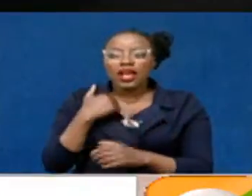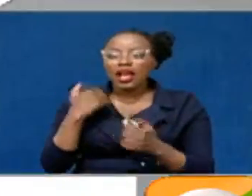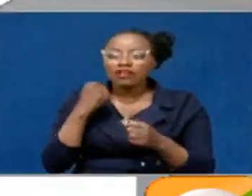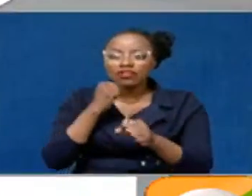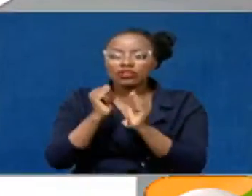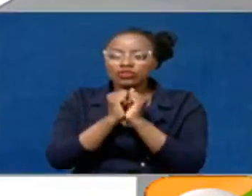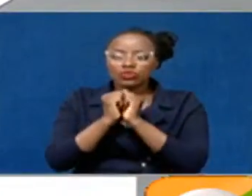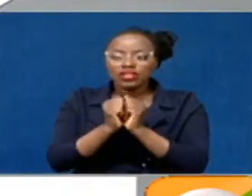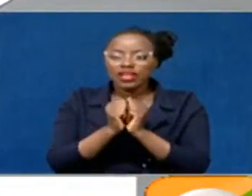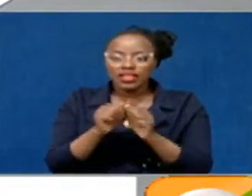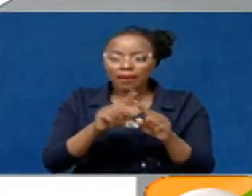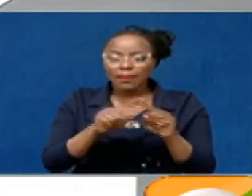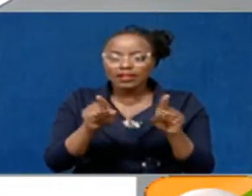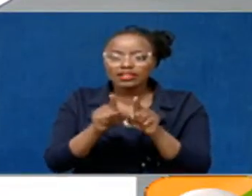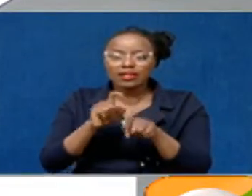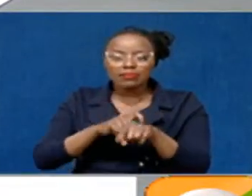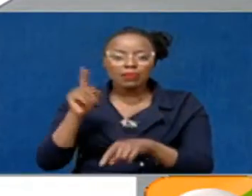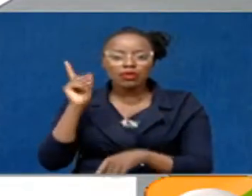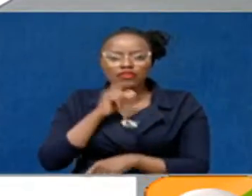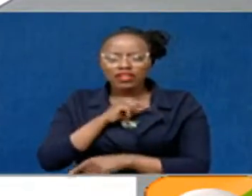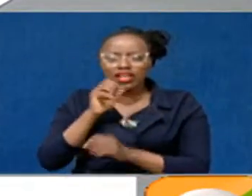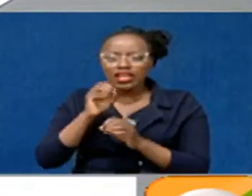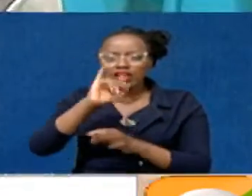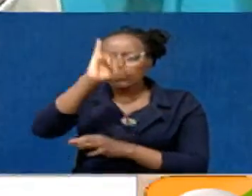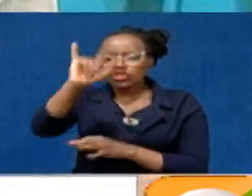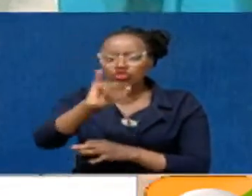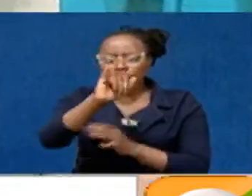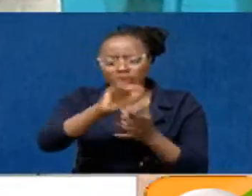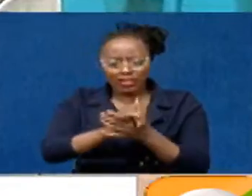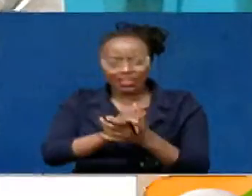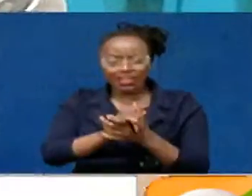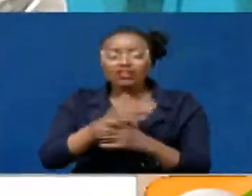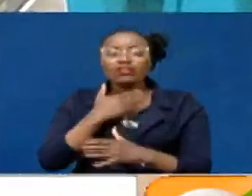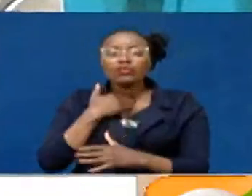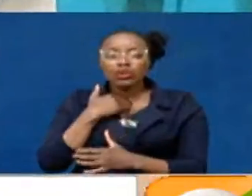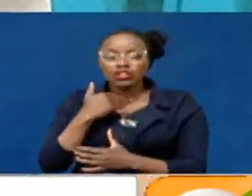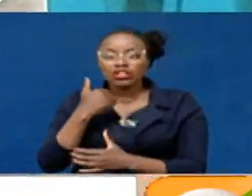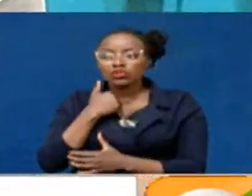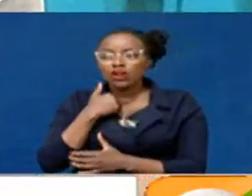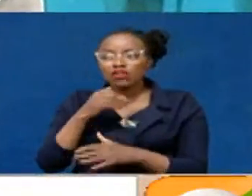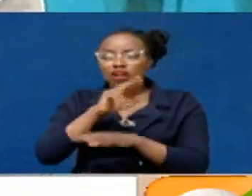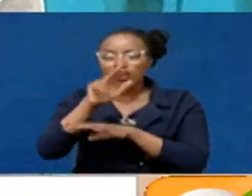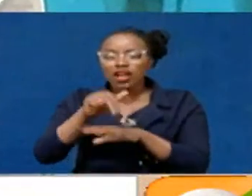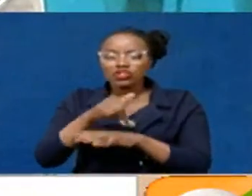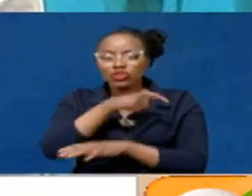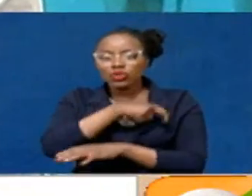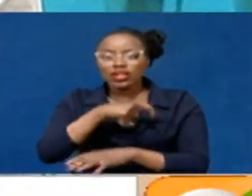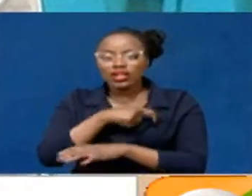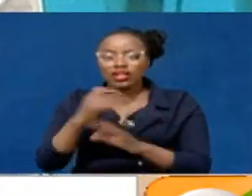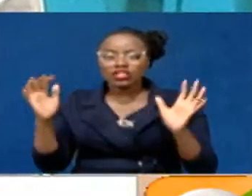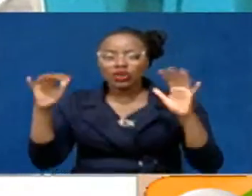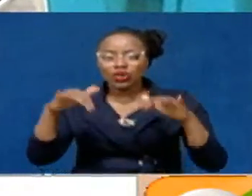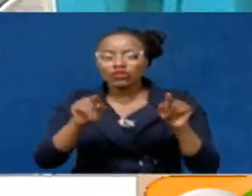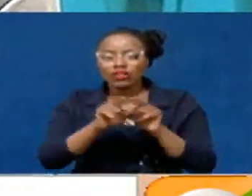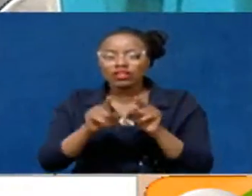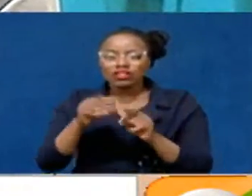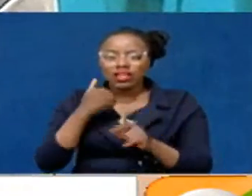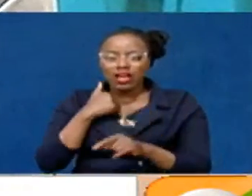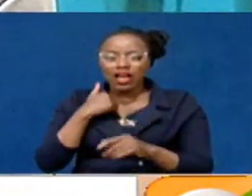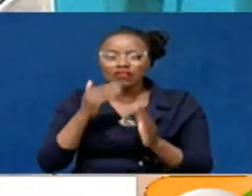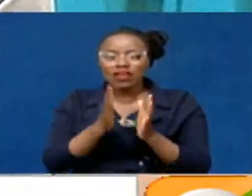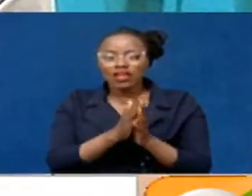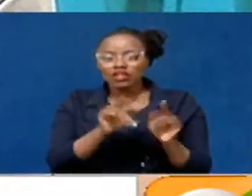together. But as we finish, if Jubilee wanted to hold a National Delegates Conference, they actually can. I mean, we've